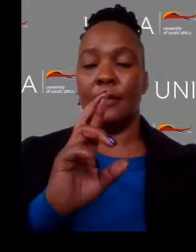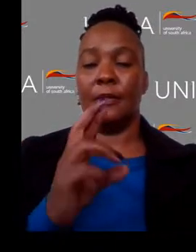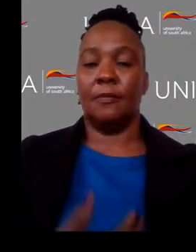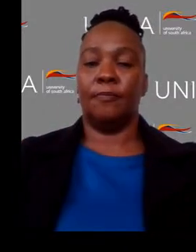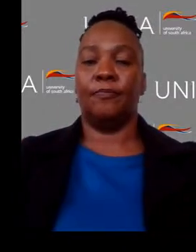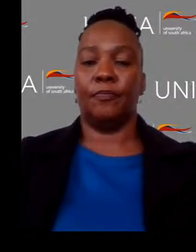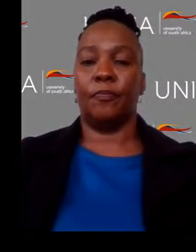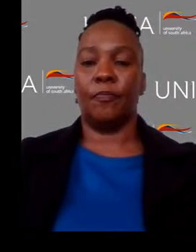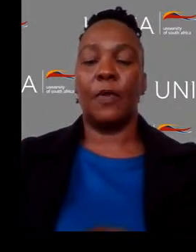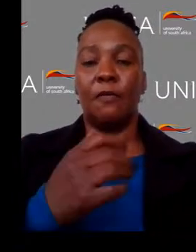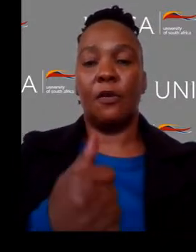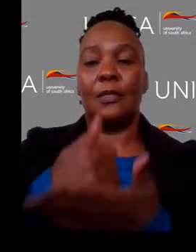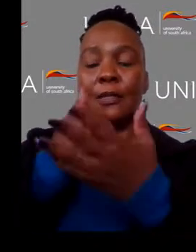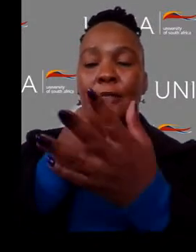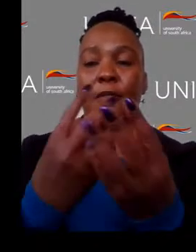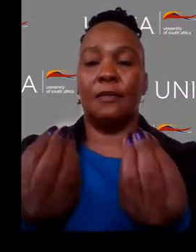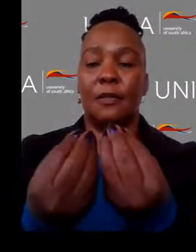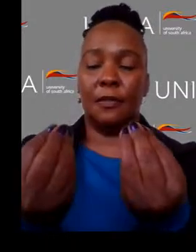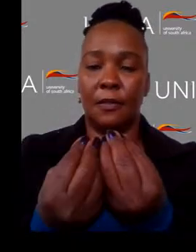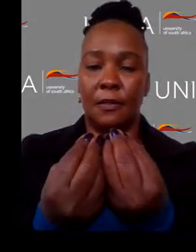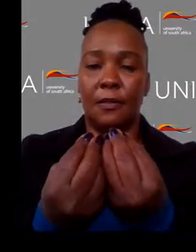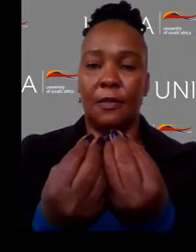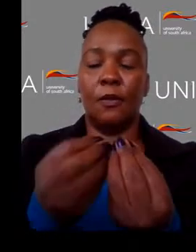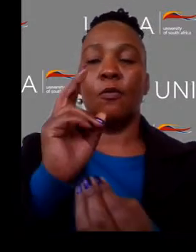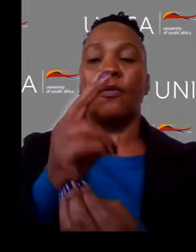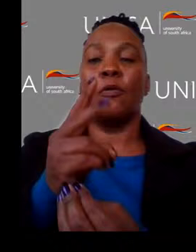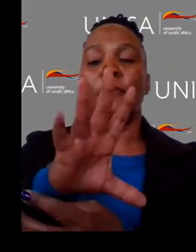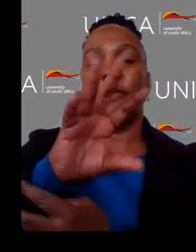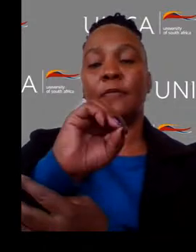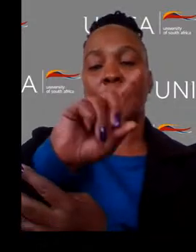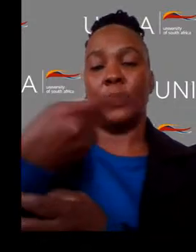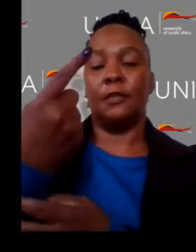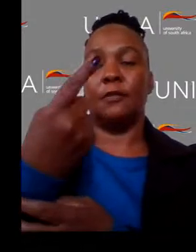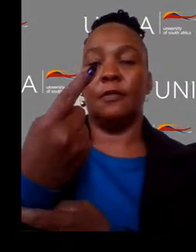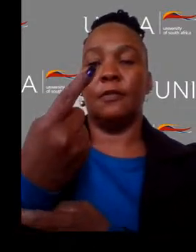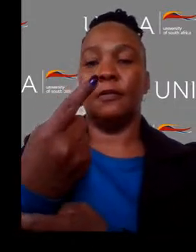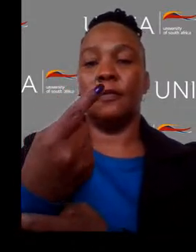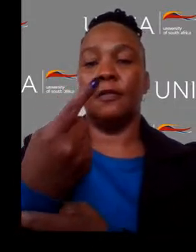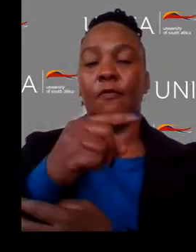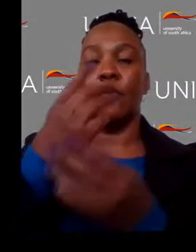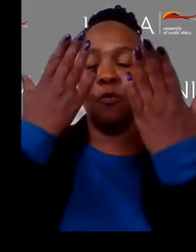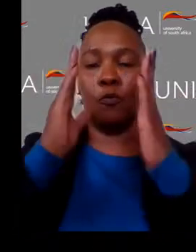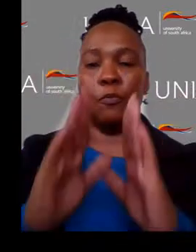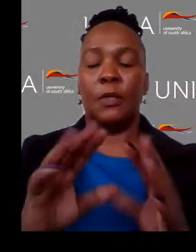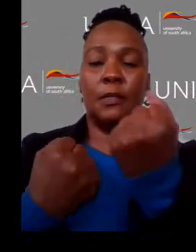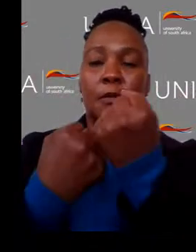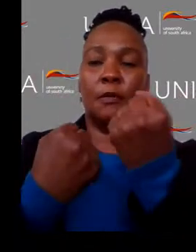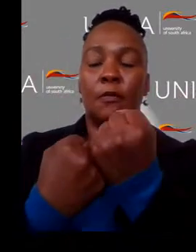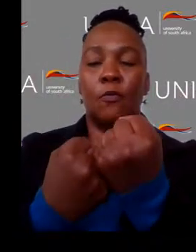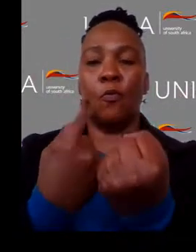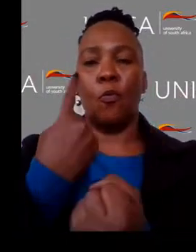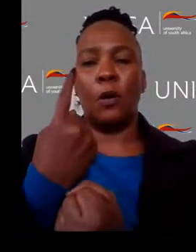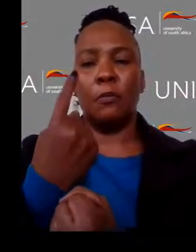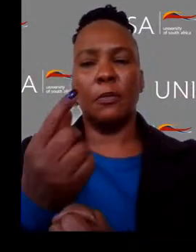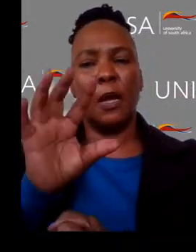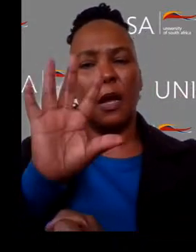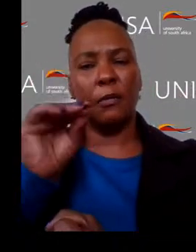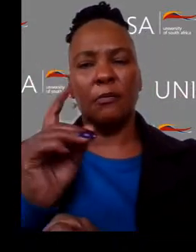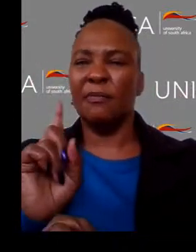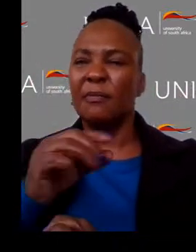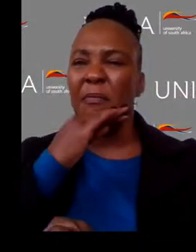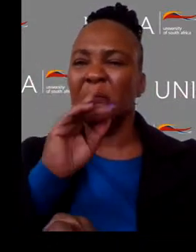for an assistive device, and again 50,000 rands for human support. One may ask, what is this human support?